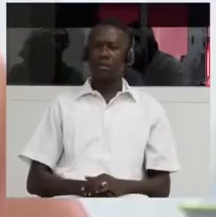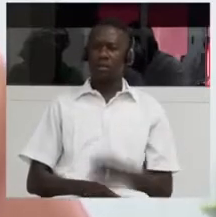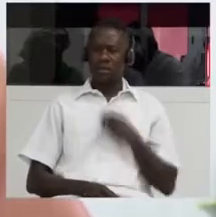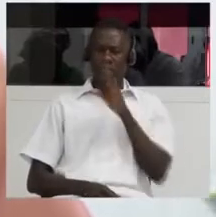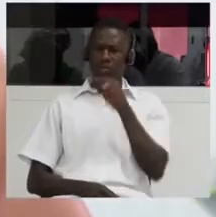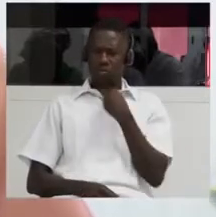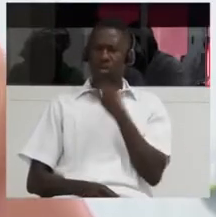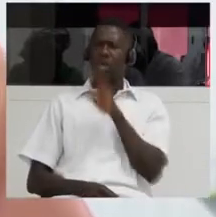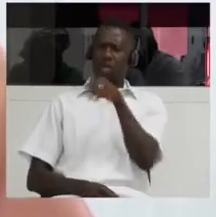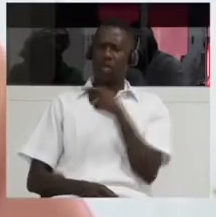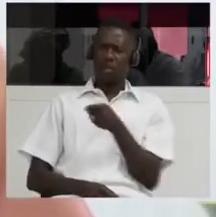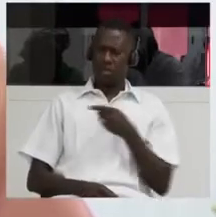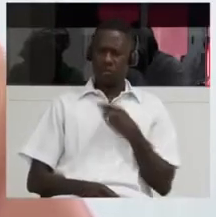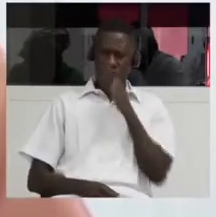we go?